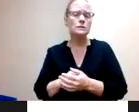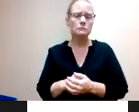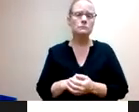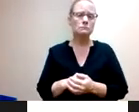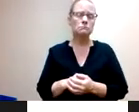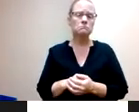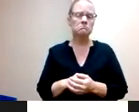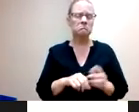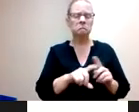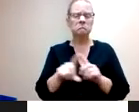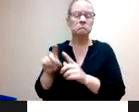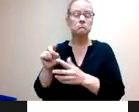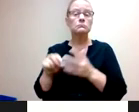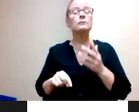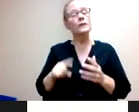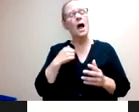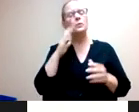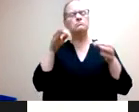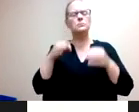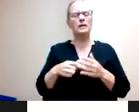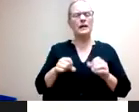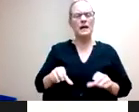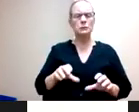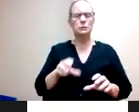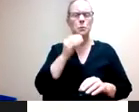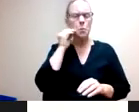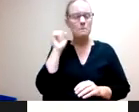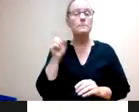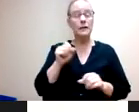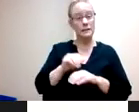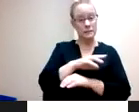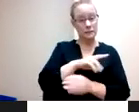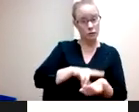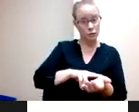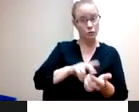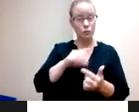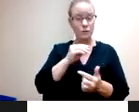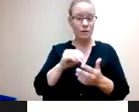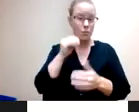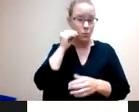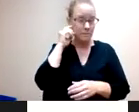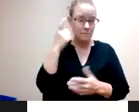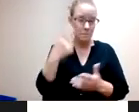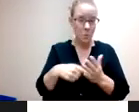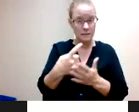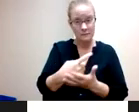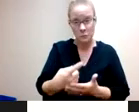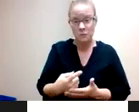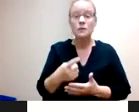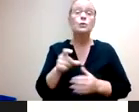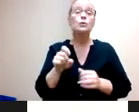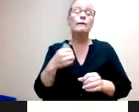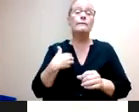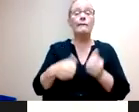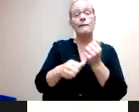have, I'll describe what they can do at home. They can send a nurse to the house at least once a week. You can have an aide a